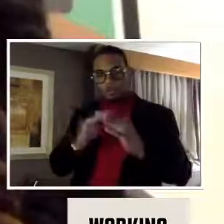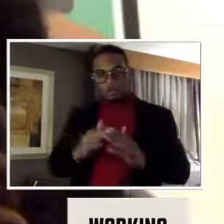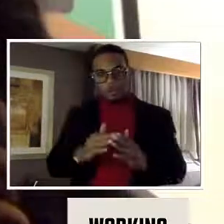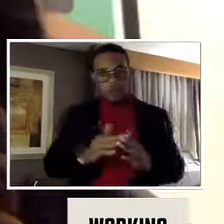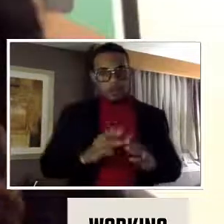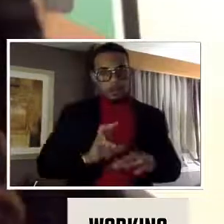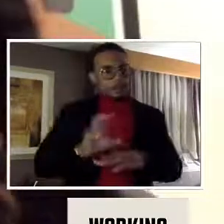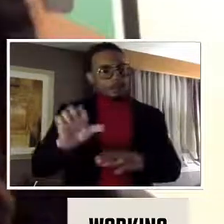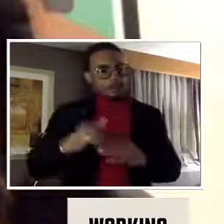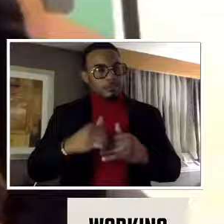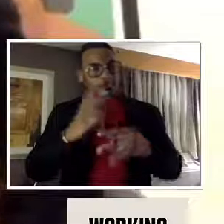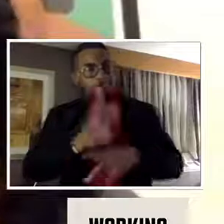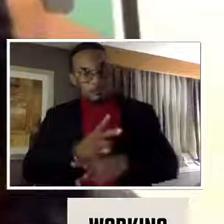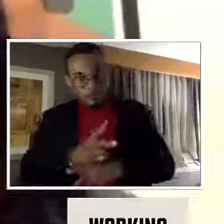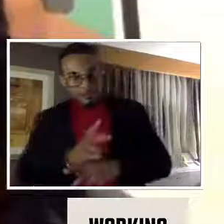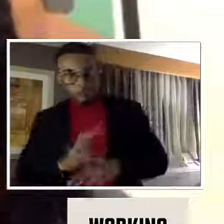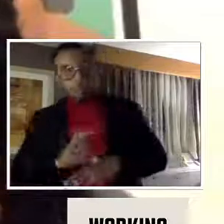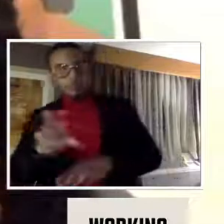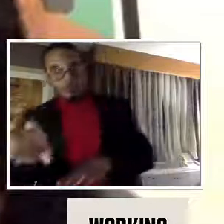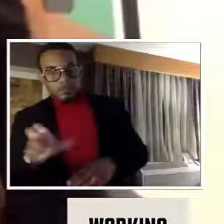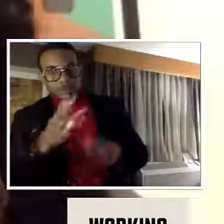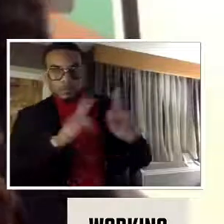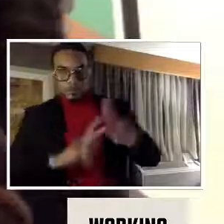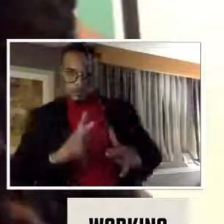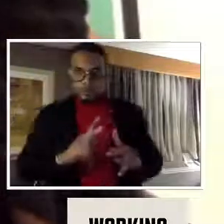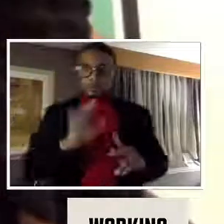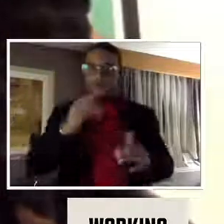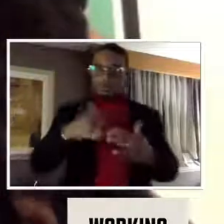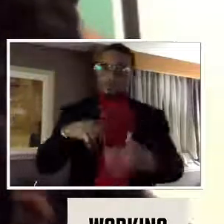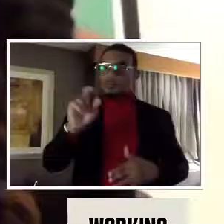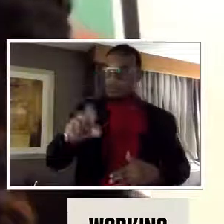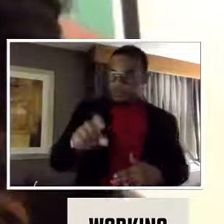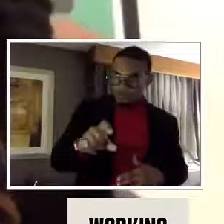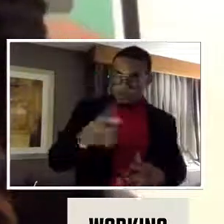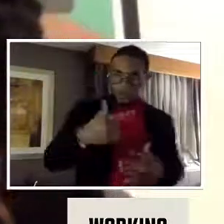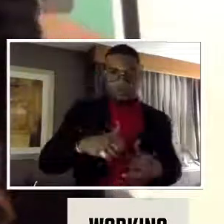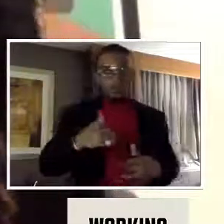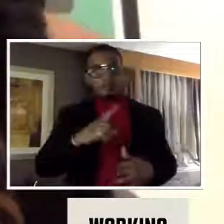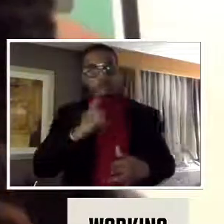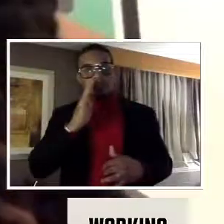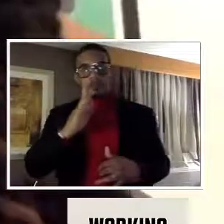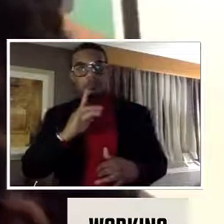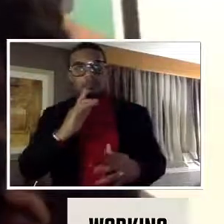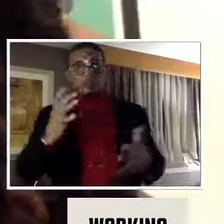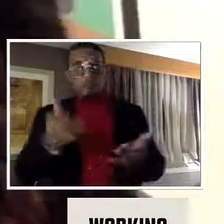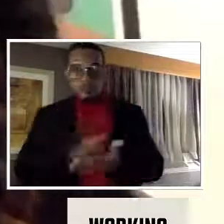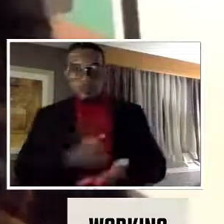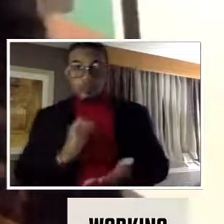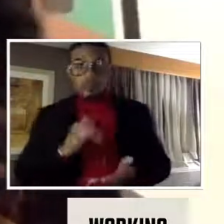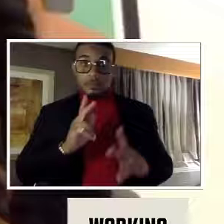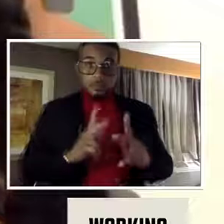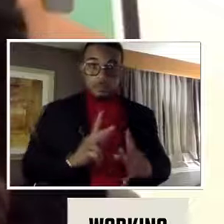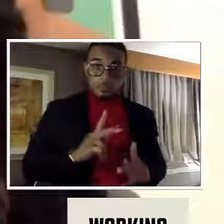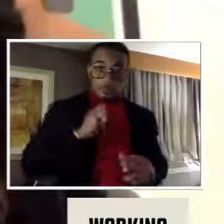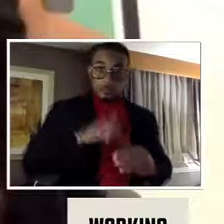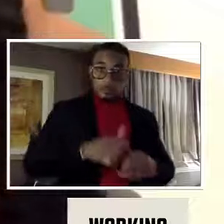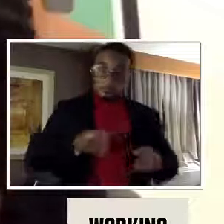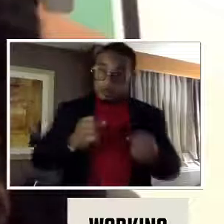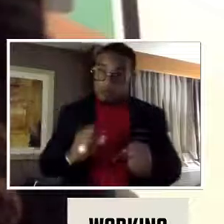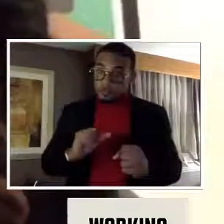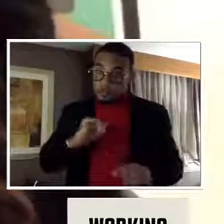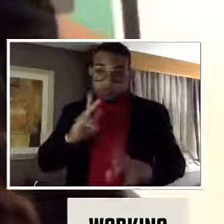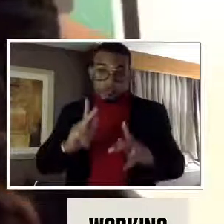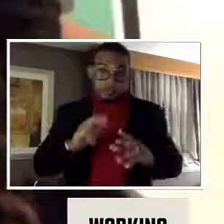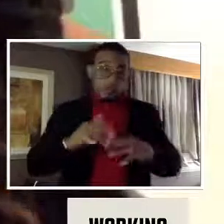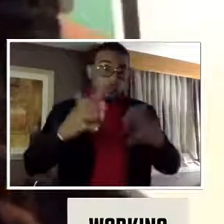communities, investing in care, investing in people. That's what we need. That's what we are going to get. Our people are in the streets.